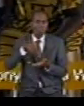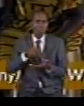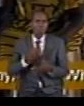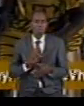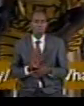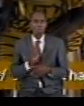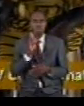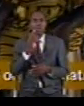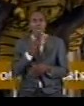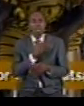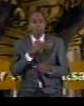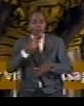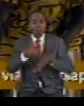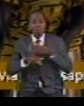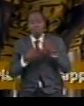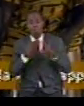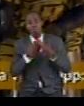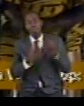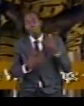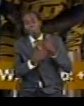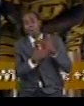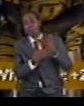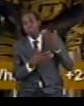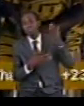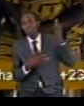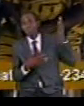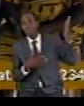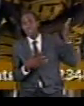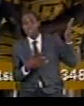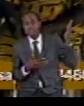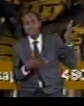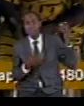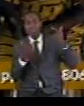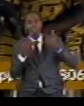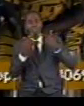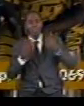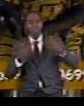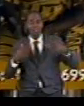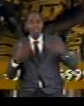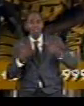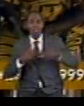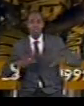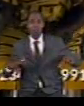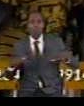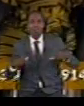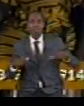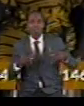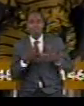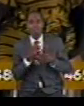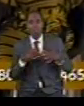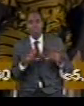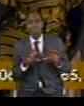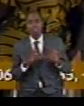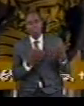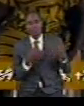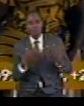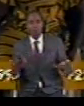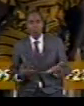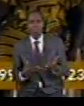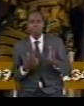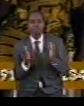from back there around that interpretation language section and see her. Put your hands together